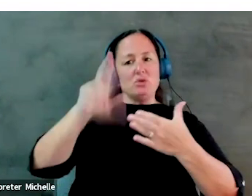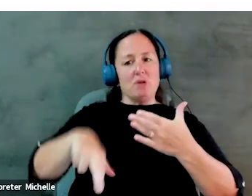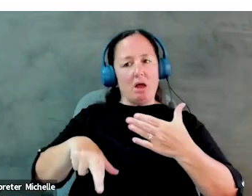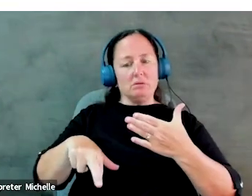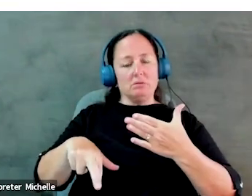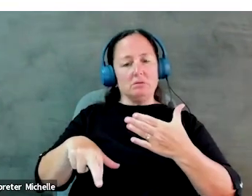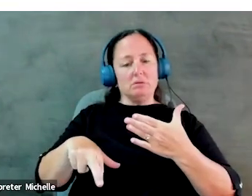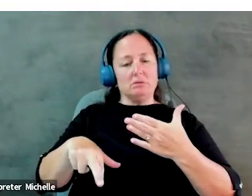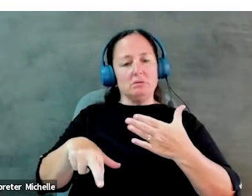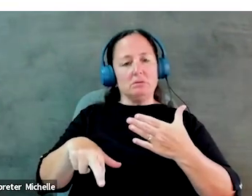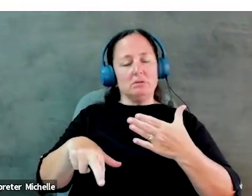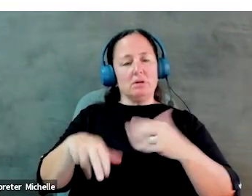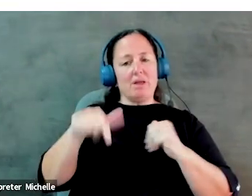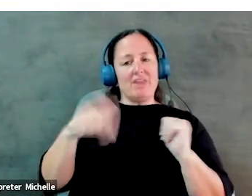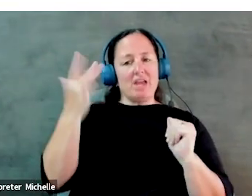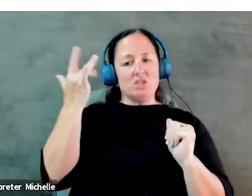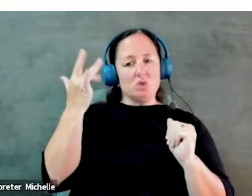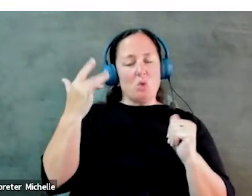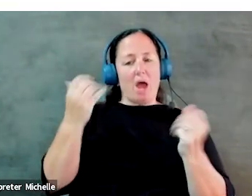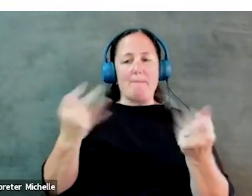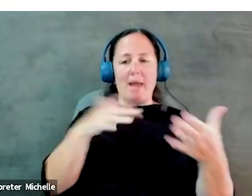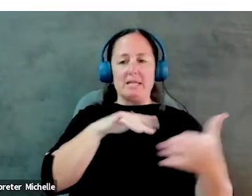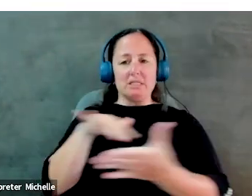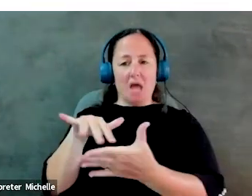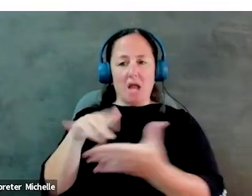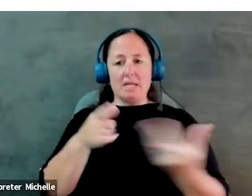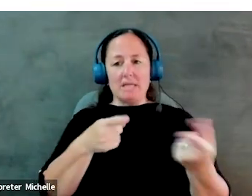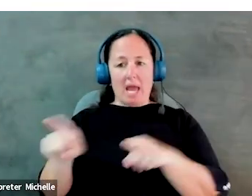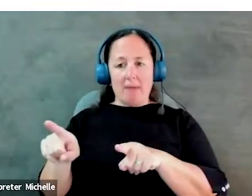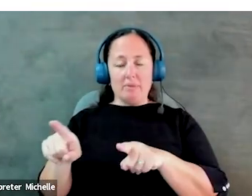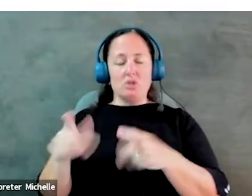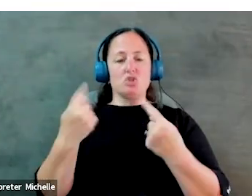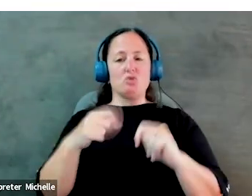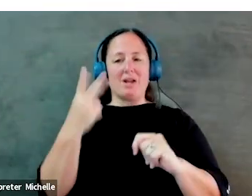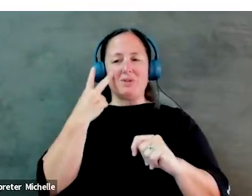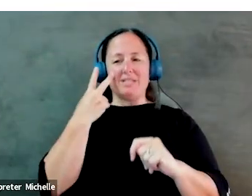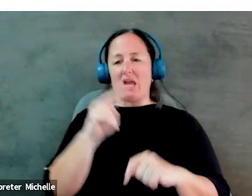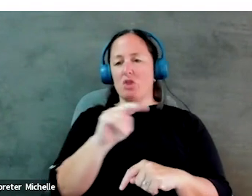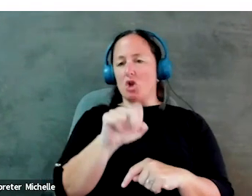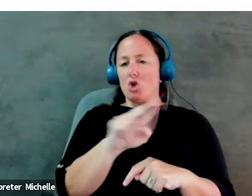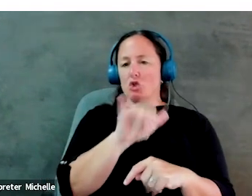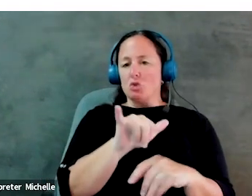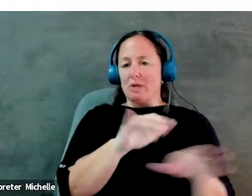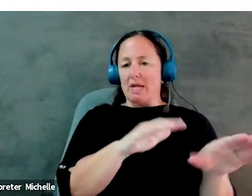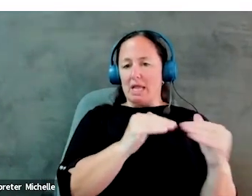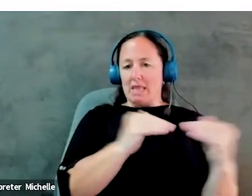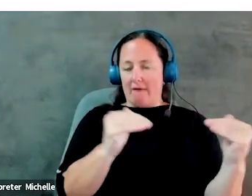some results. This is why in a lot of studies, we try to see at the nursery